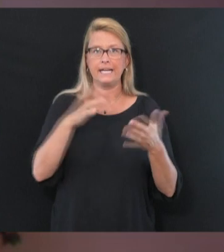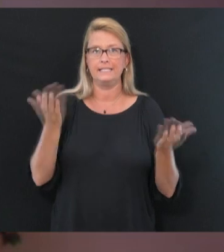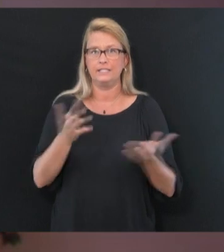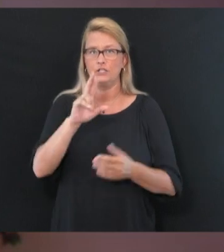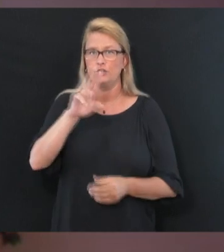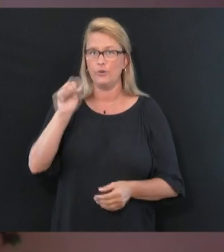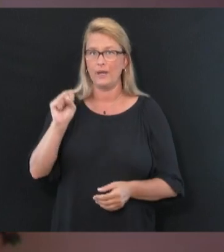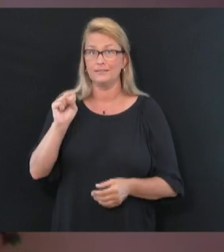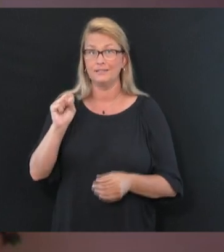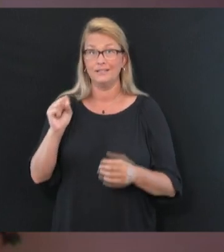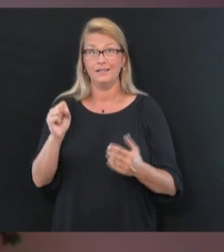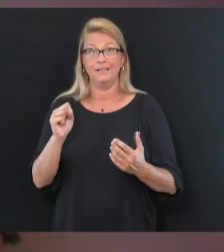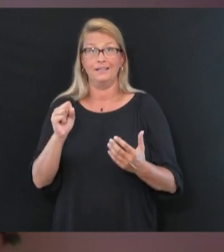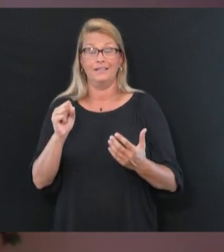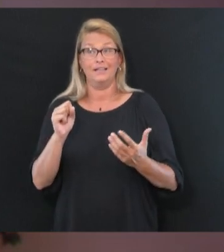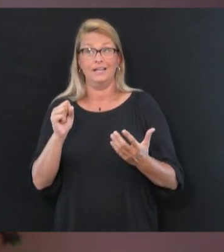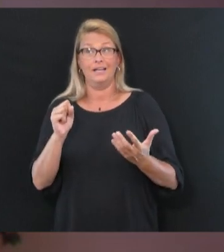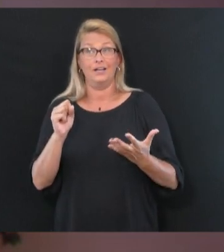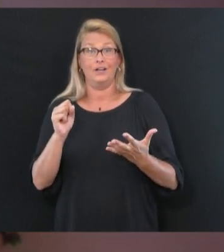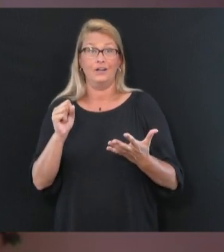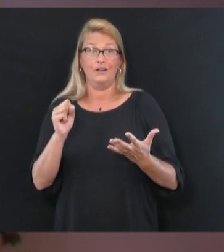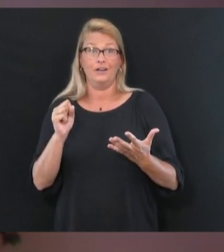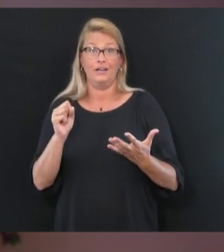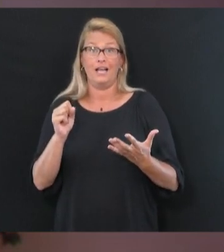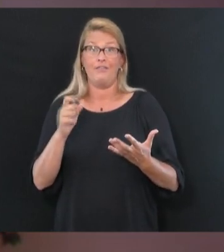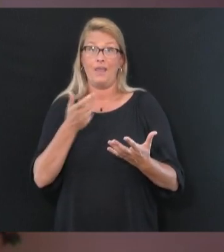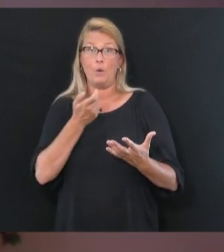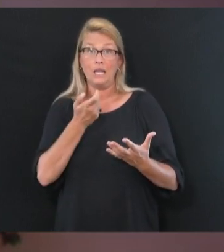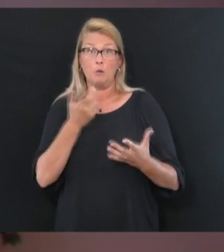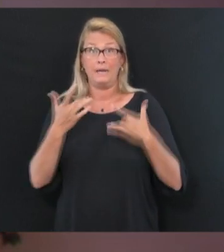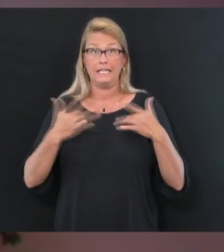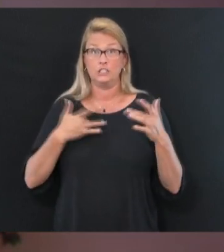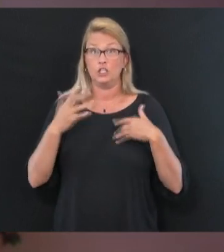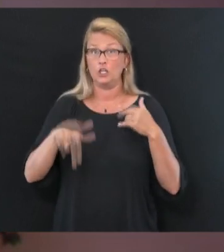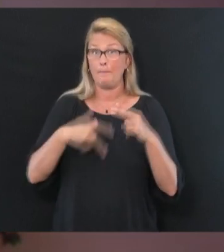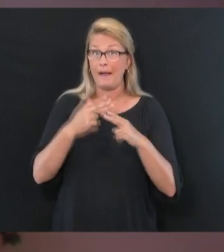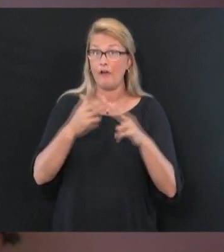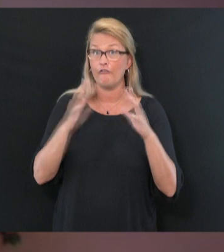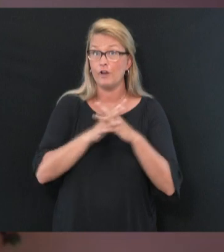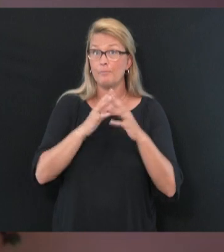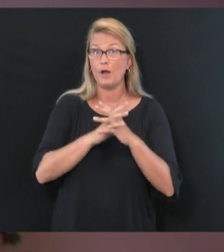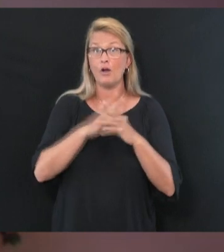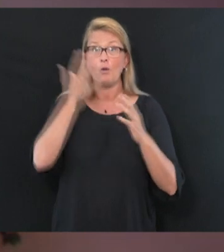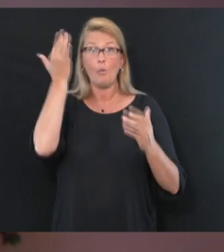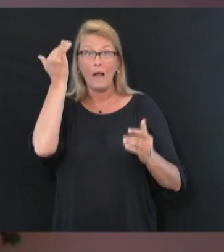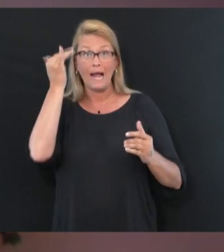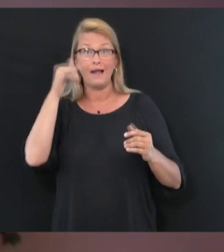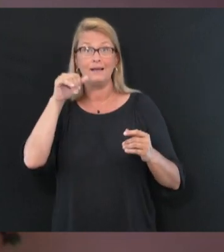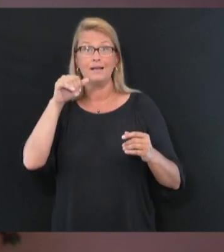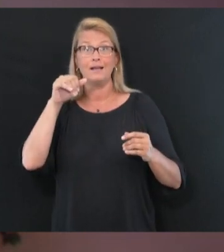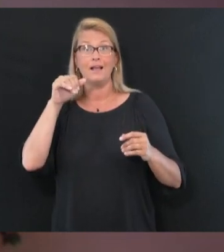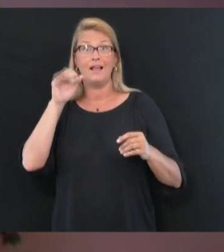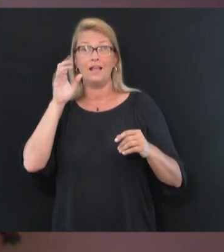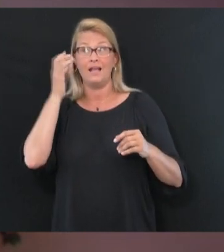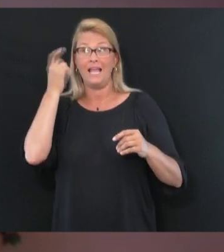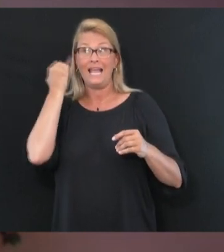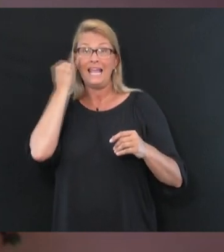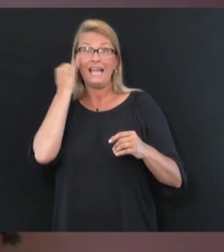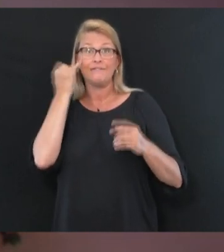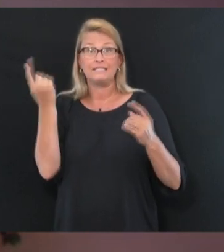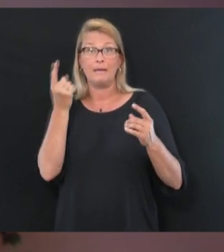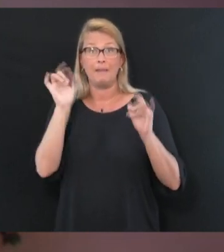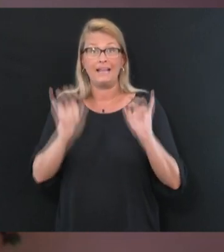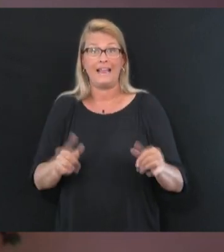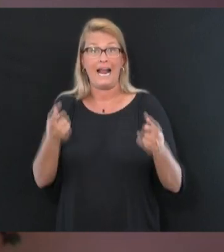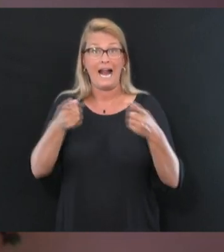canceled their football seasons because they were worried, at least this part of the year, they were worried about those manifestations. And